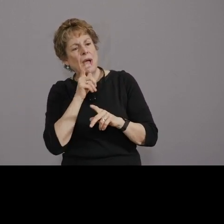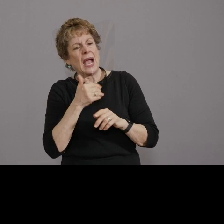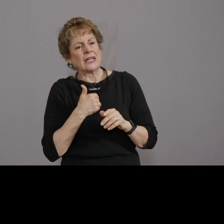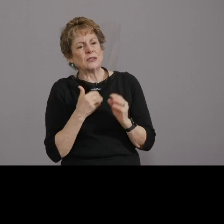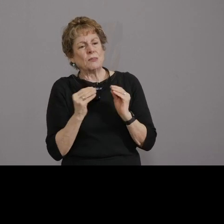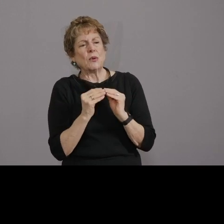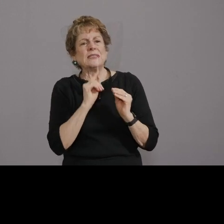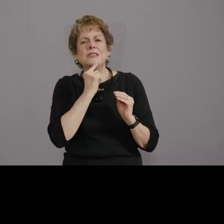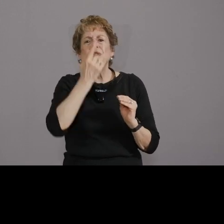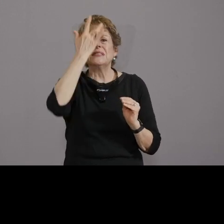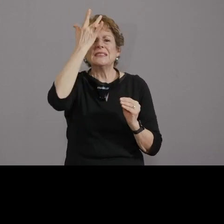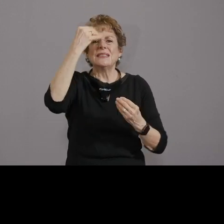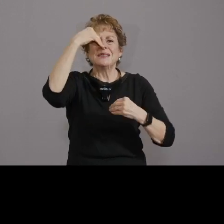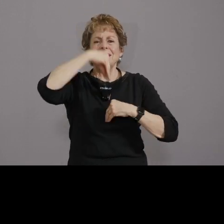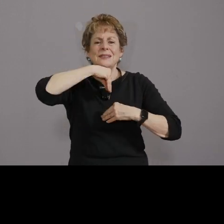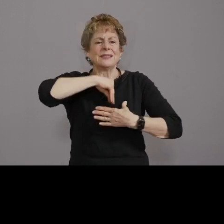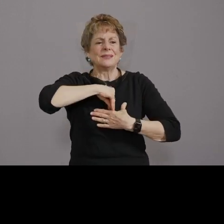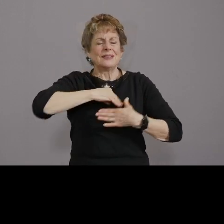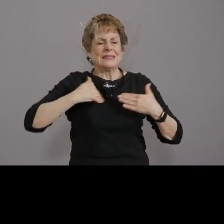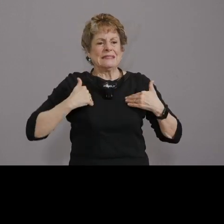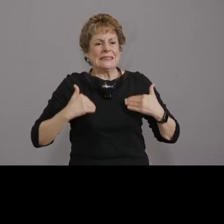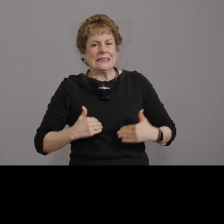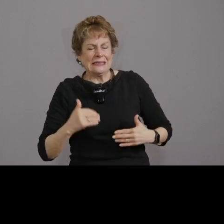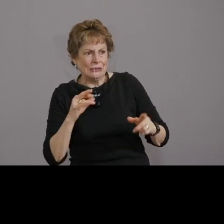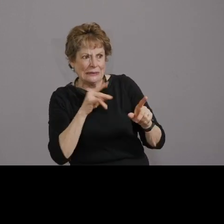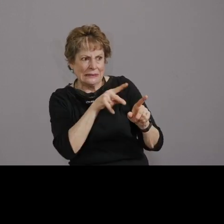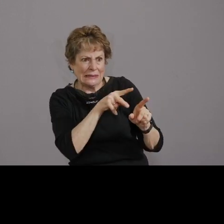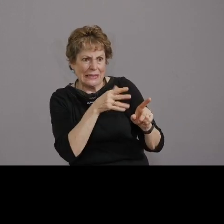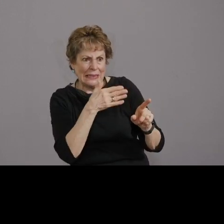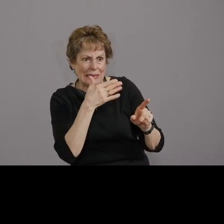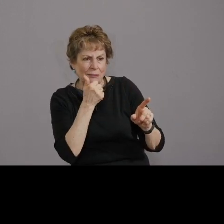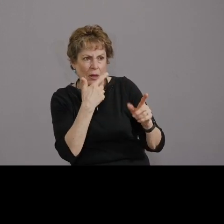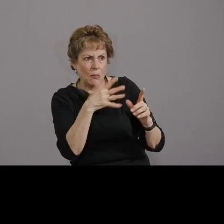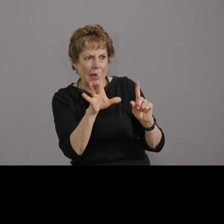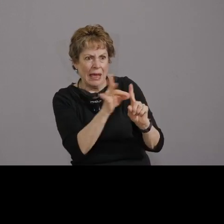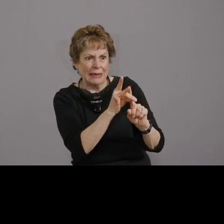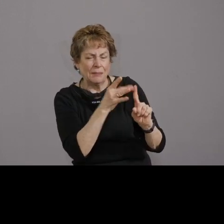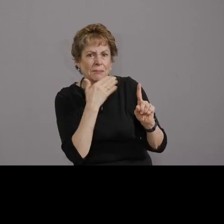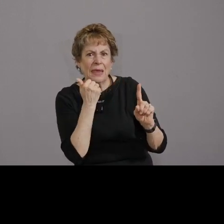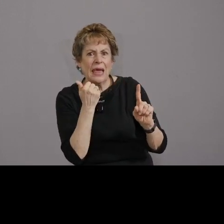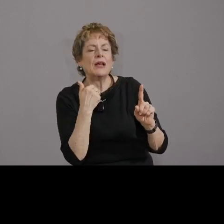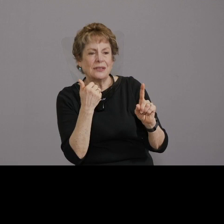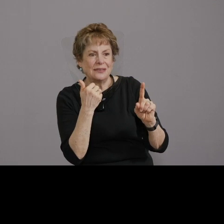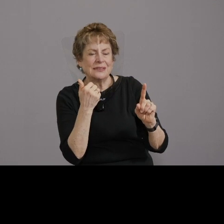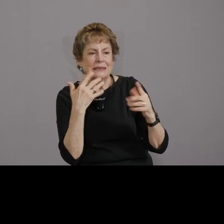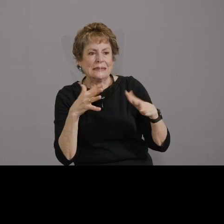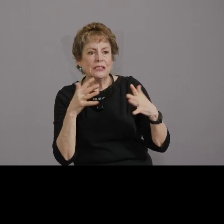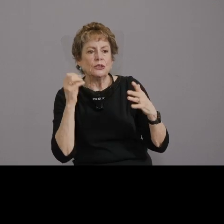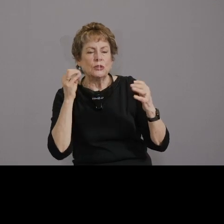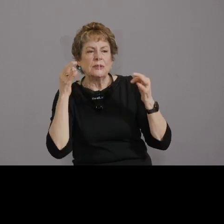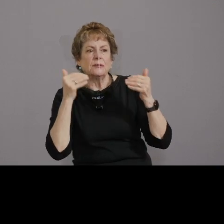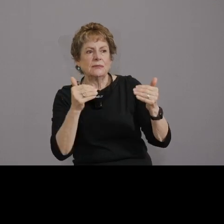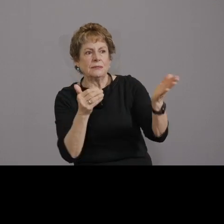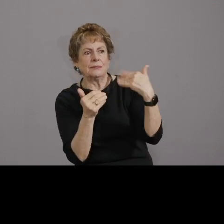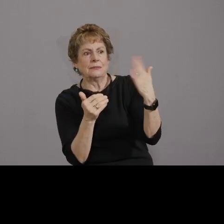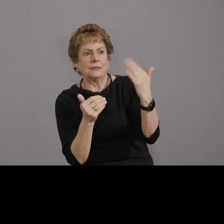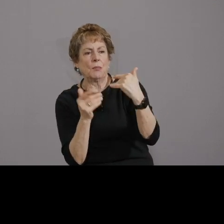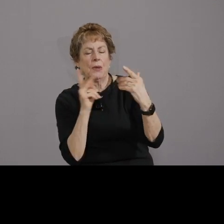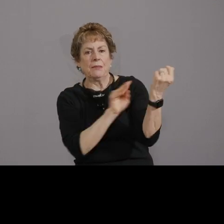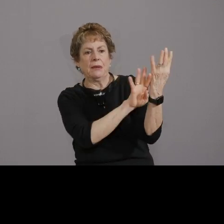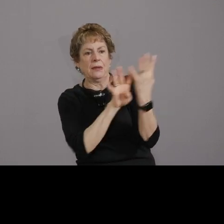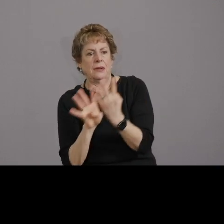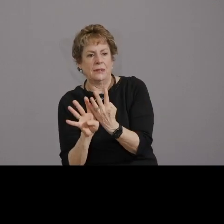that those that are over the age of 65 have a higher likelihood of hospitalization and death. And